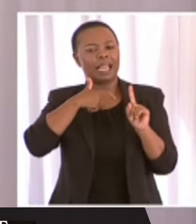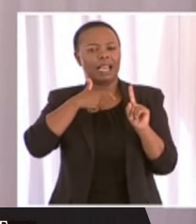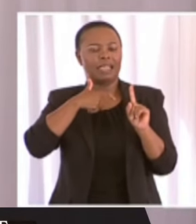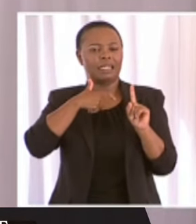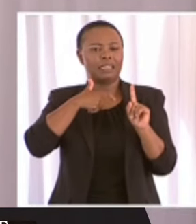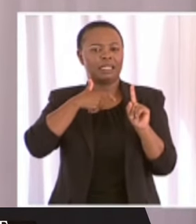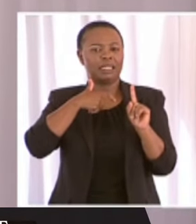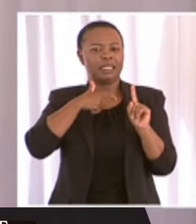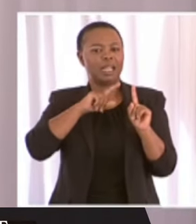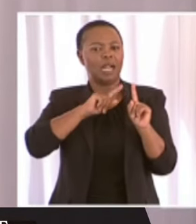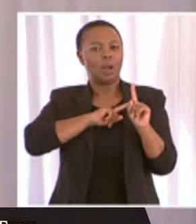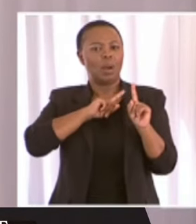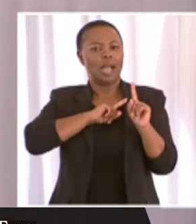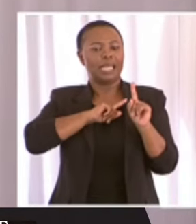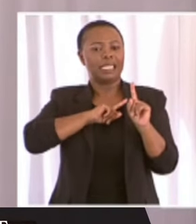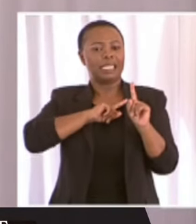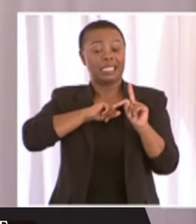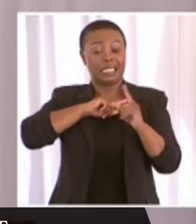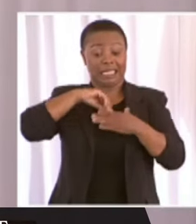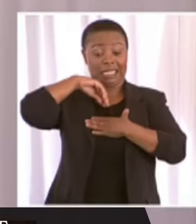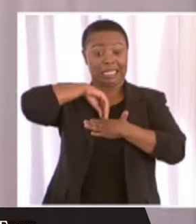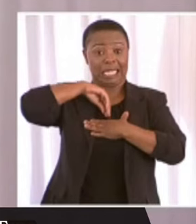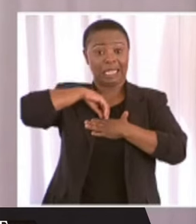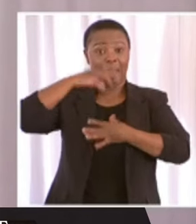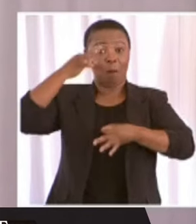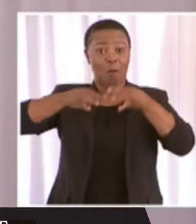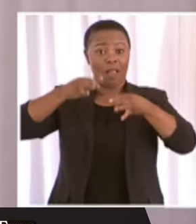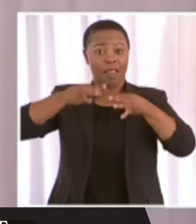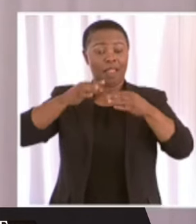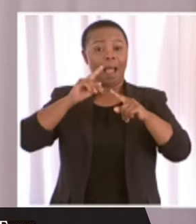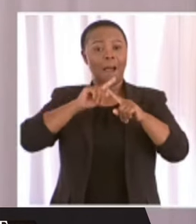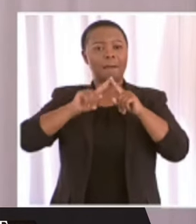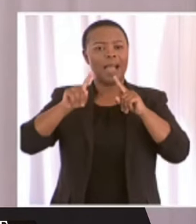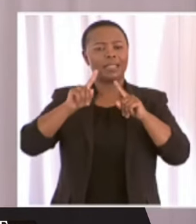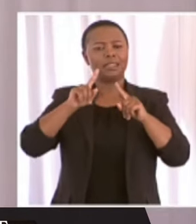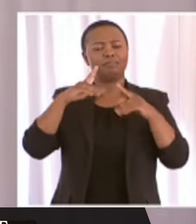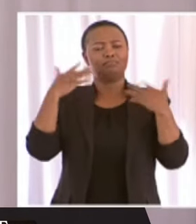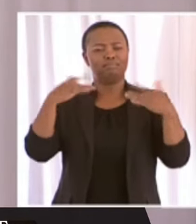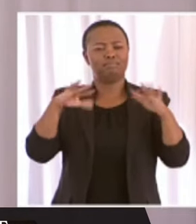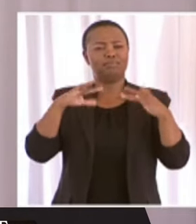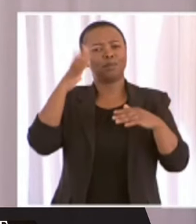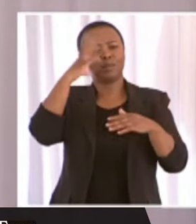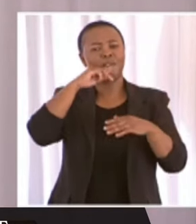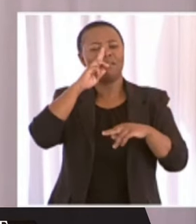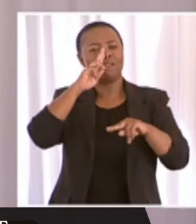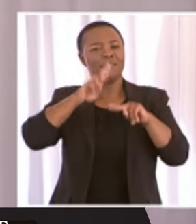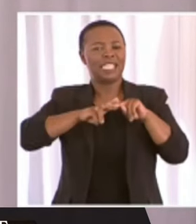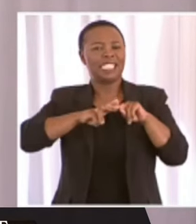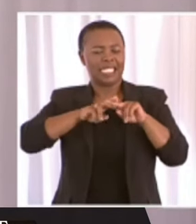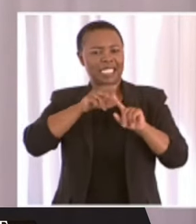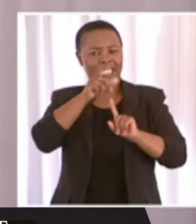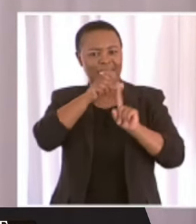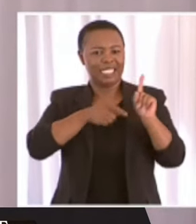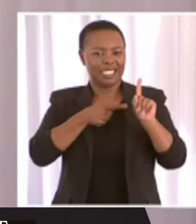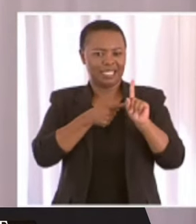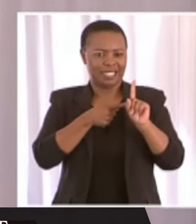He's had great political insight and a wonderful sense of humor. A great